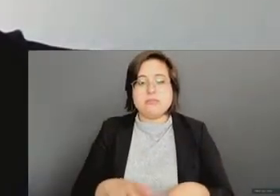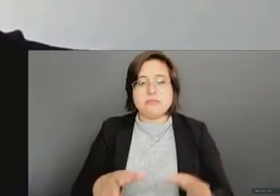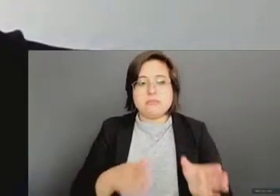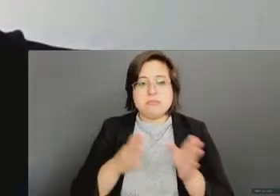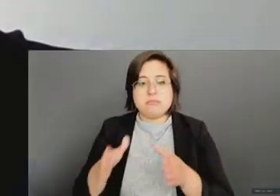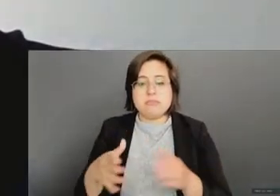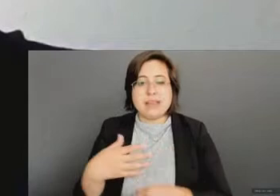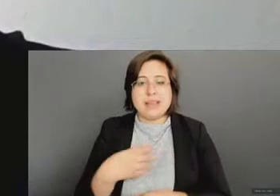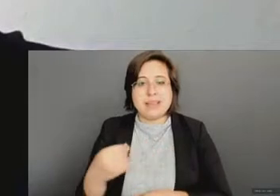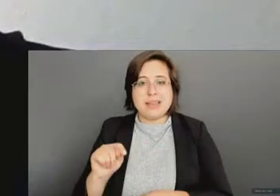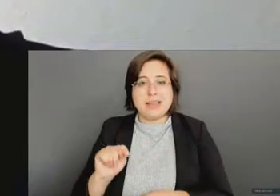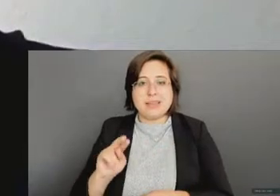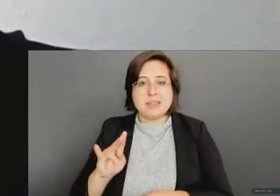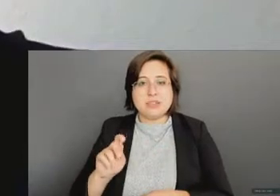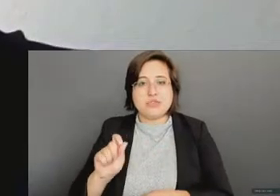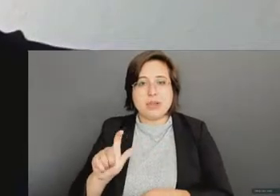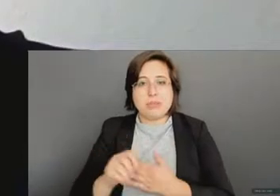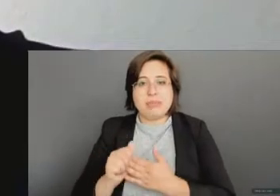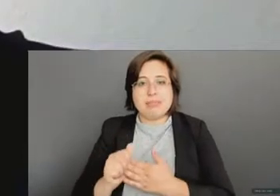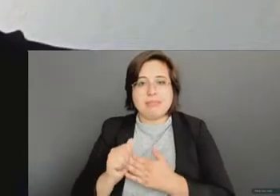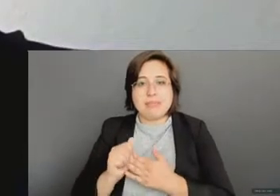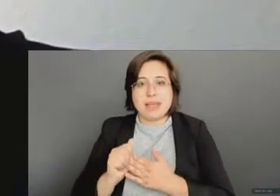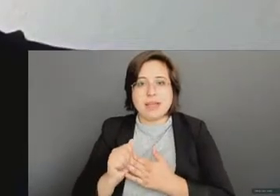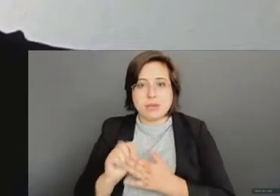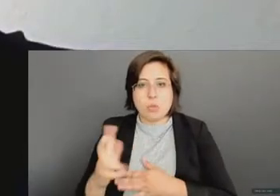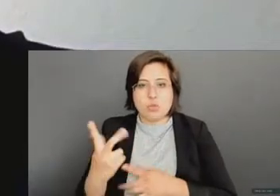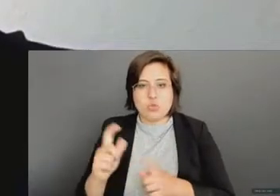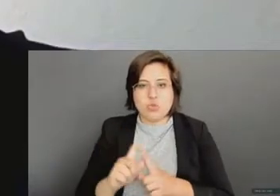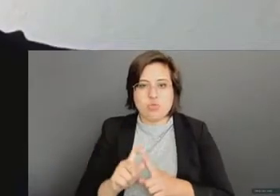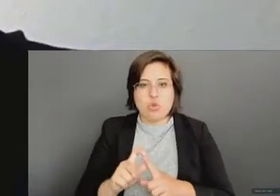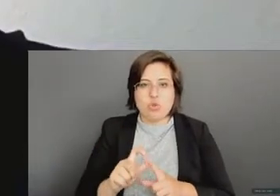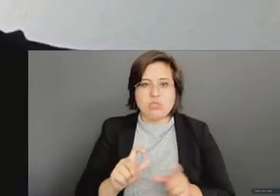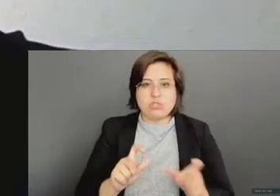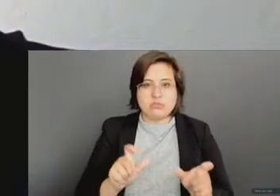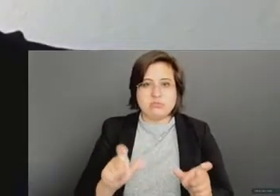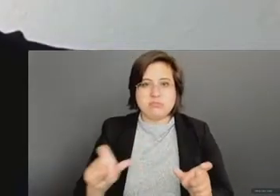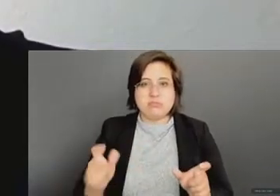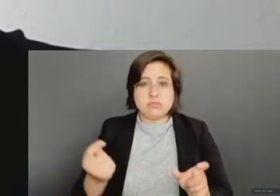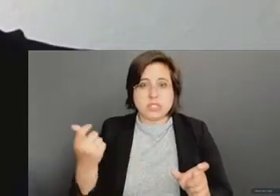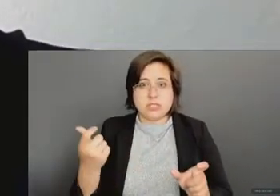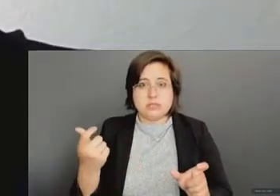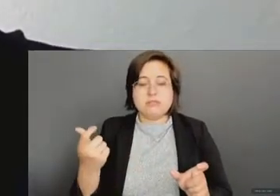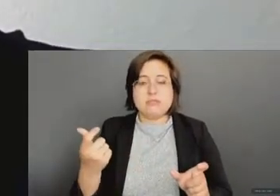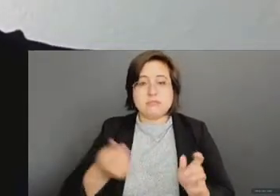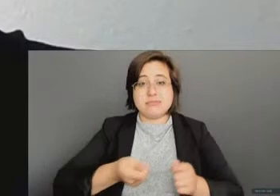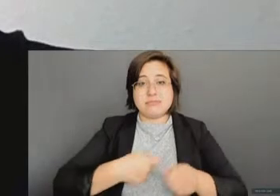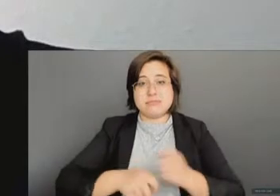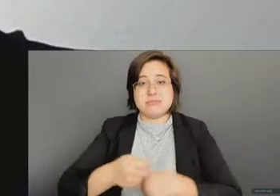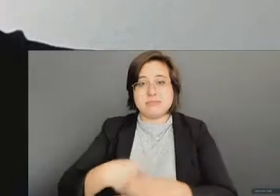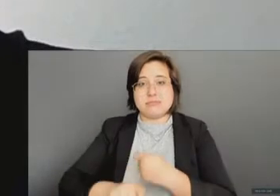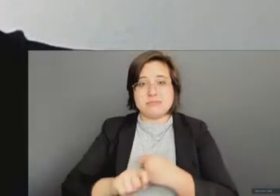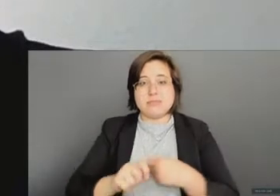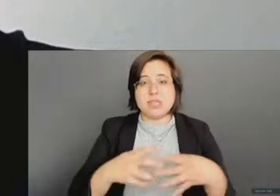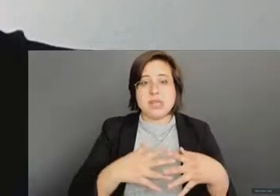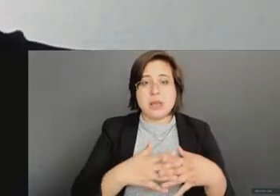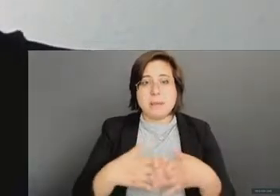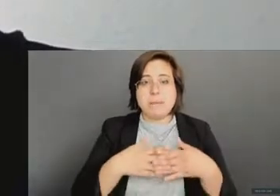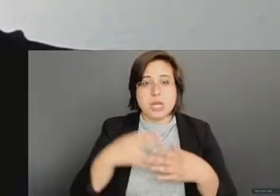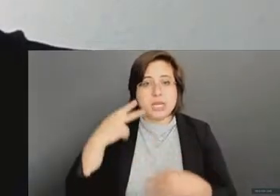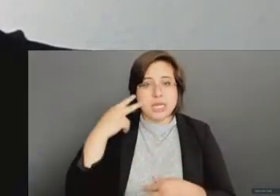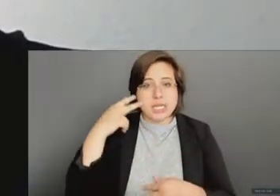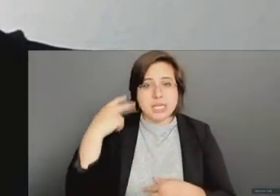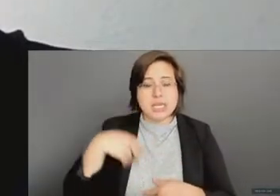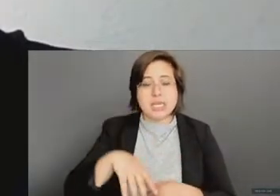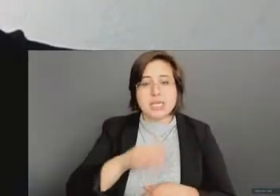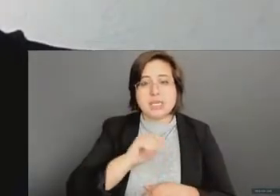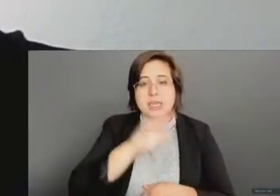so delete those 3 words, insert American Indian, Alaska Native